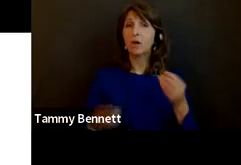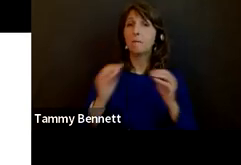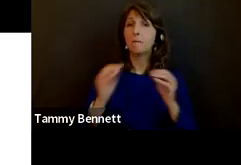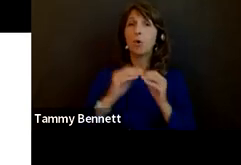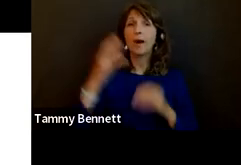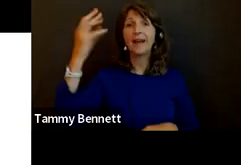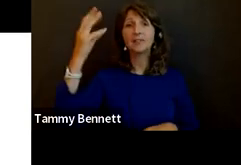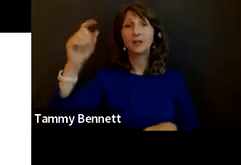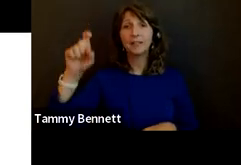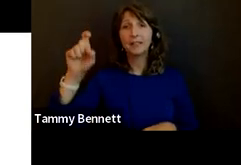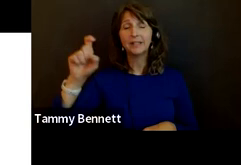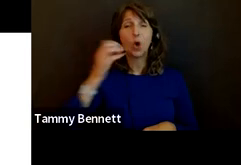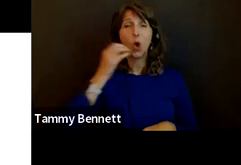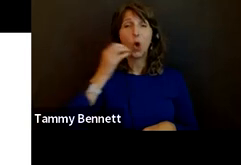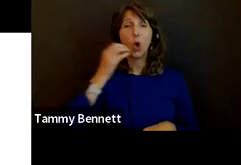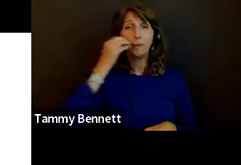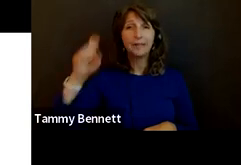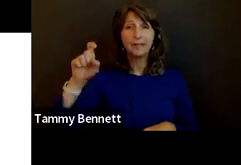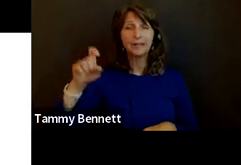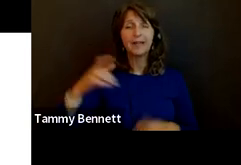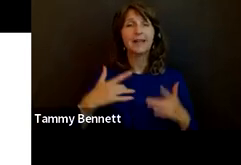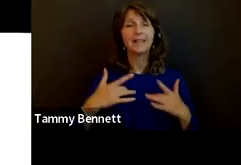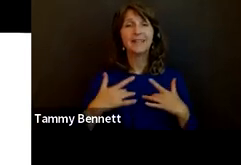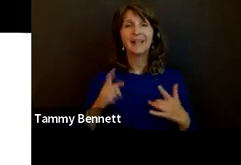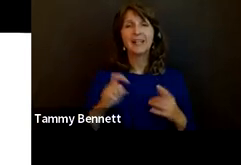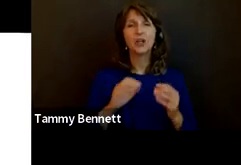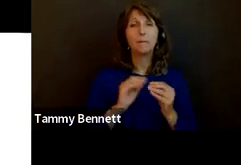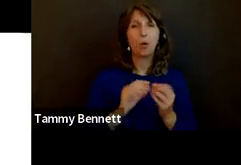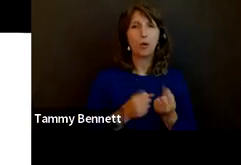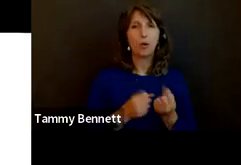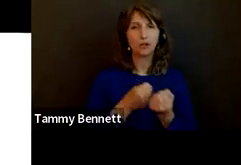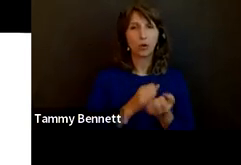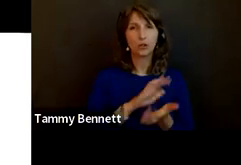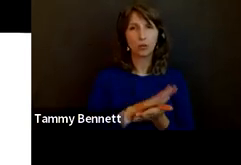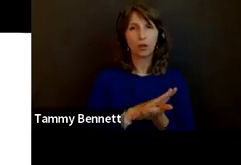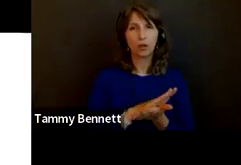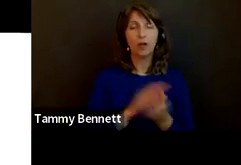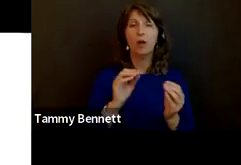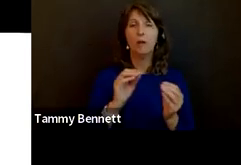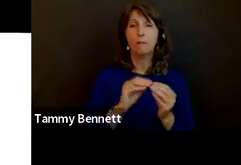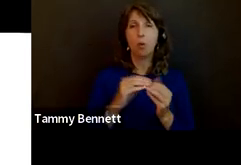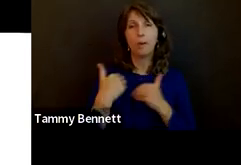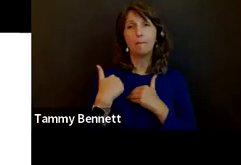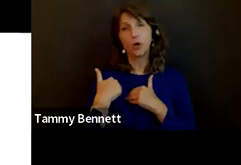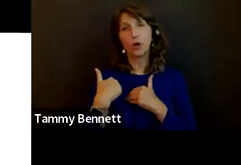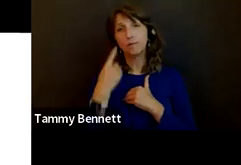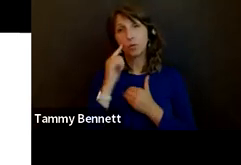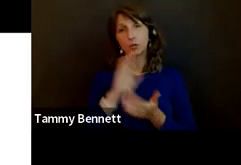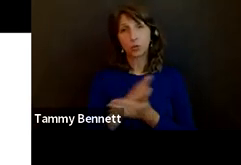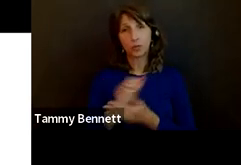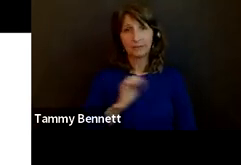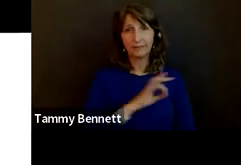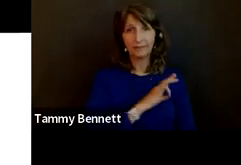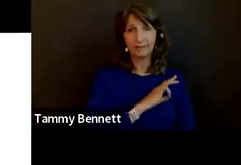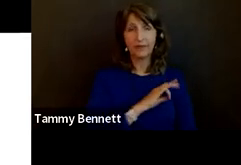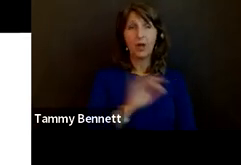or home-based needs, usually require more internal support at school, which means more burden is placed on the school staff to meet a need. Also,